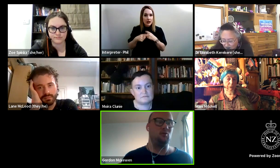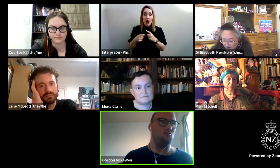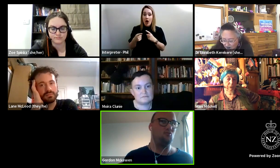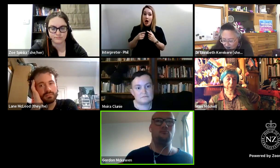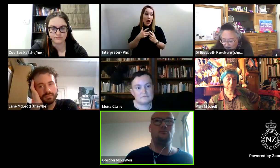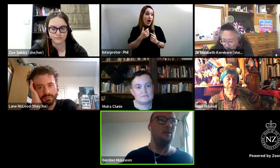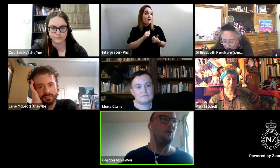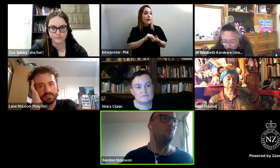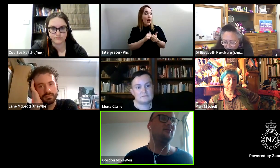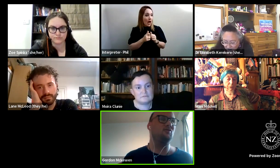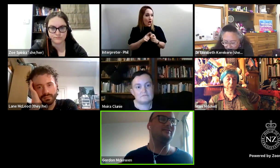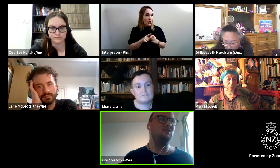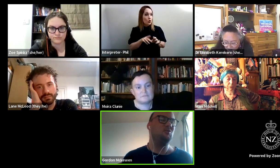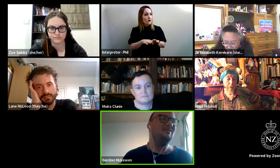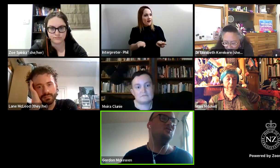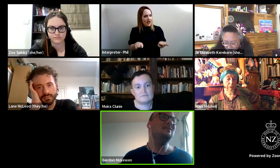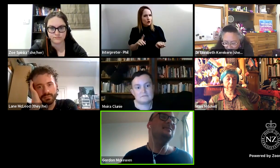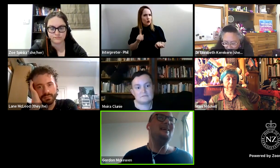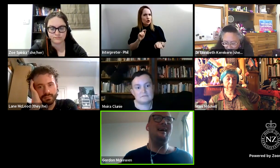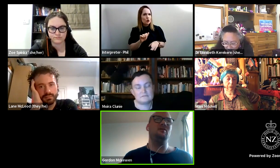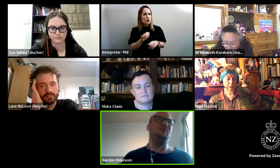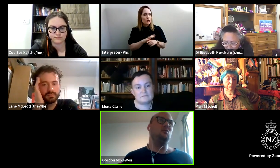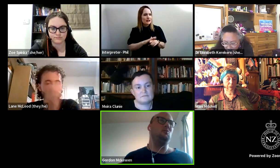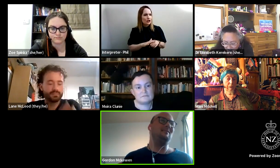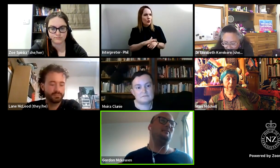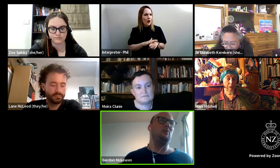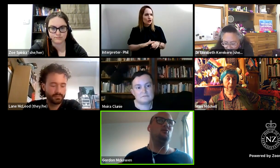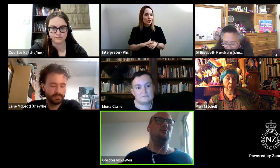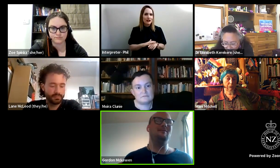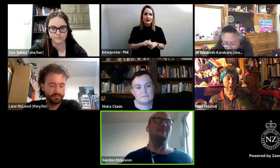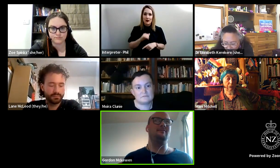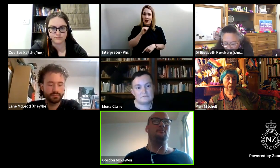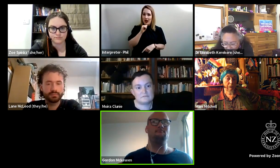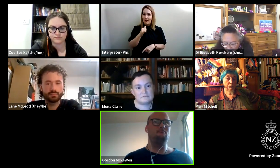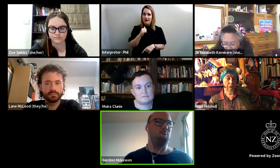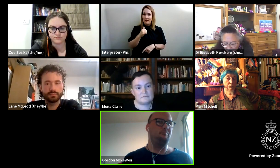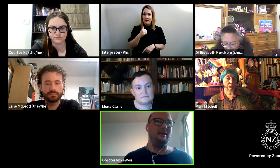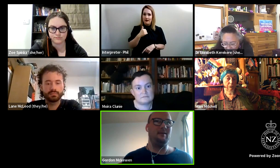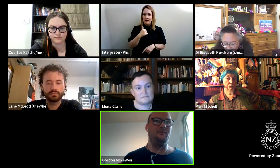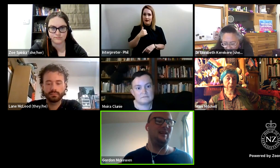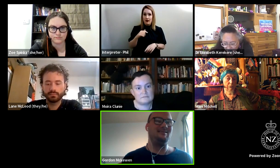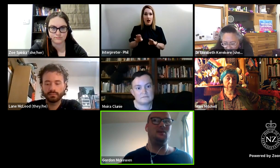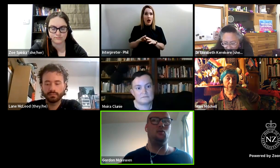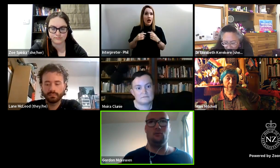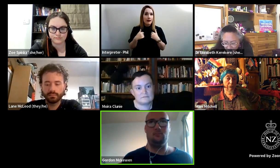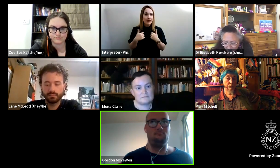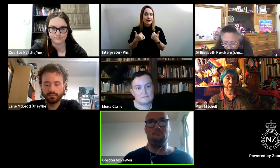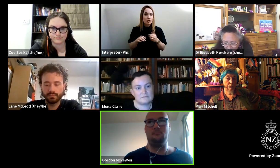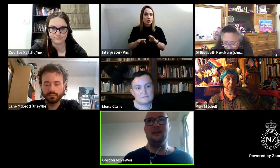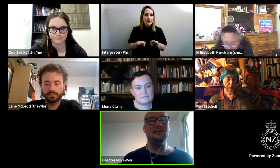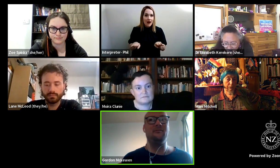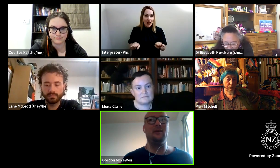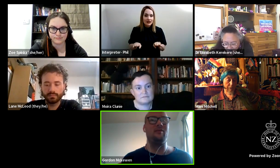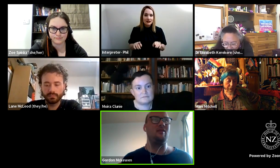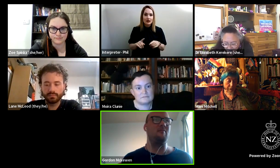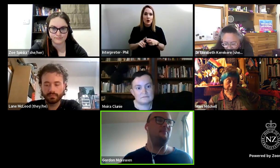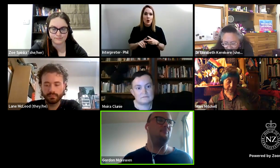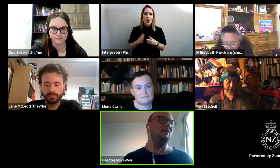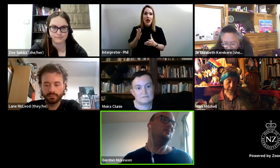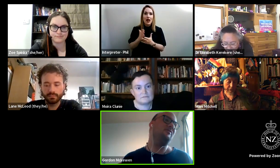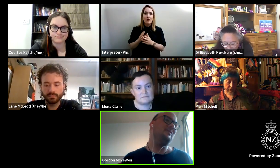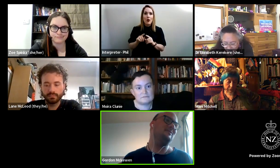Do you, you know, what is your situation? And if you are someone who has been flatting or living with